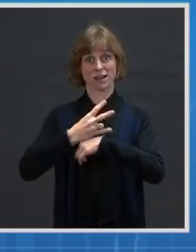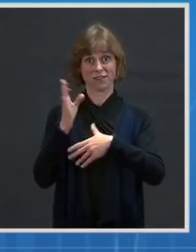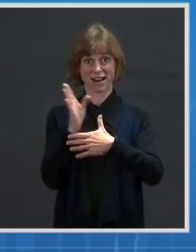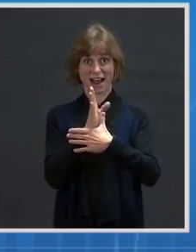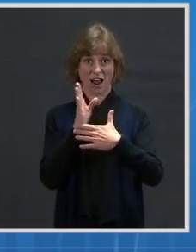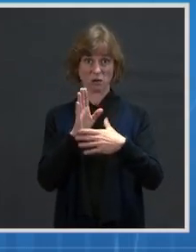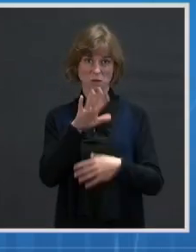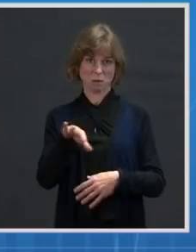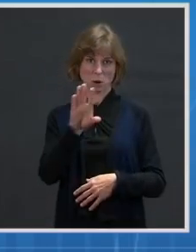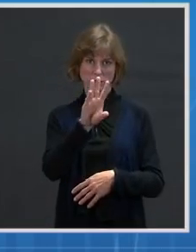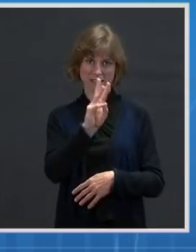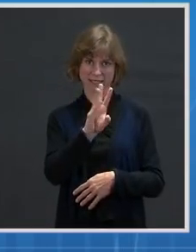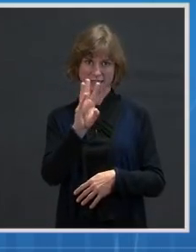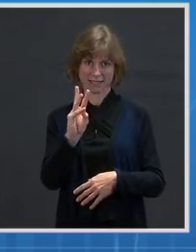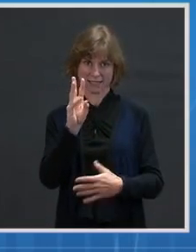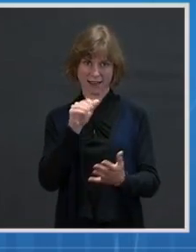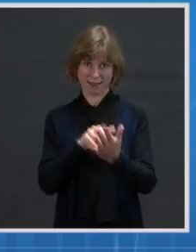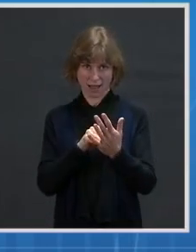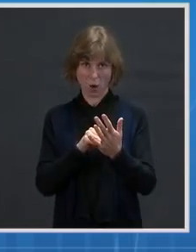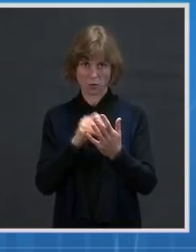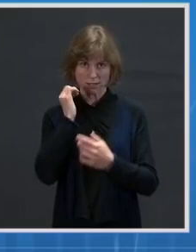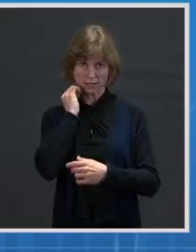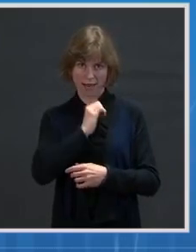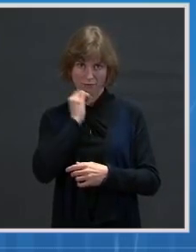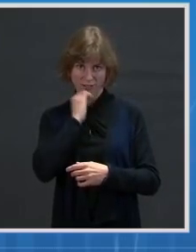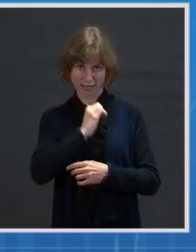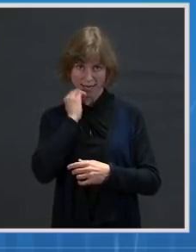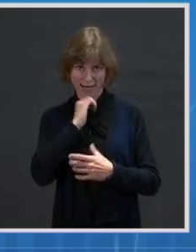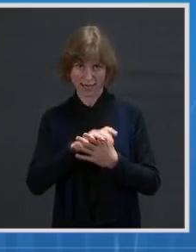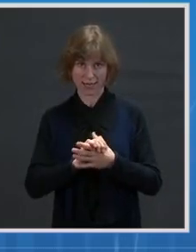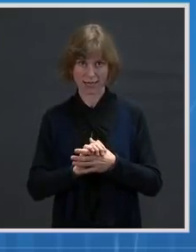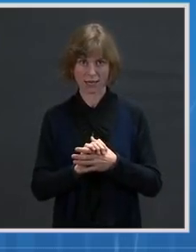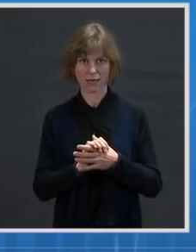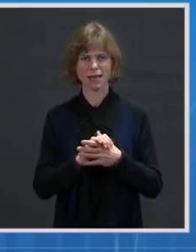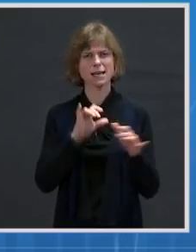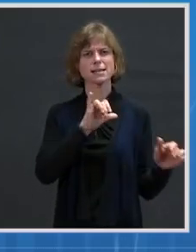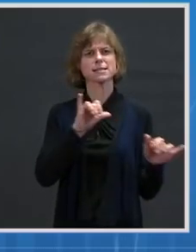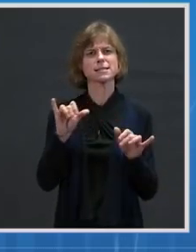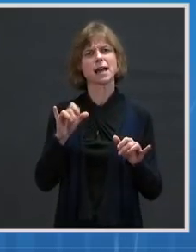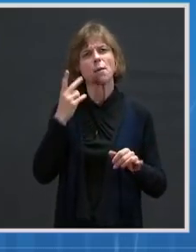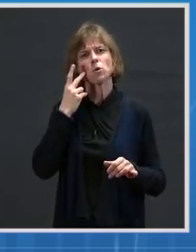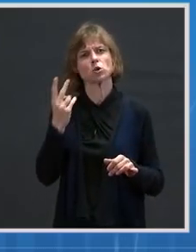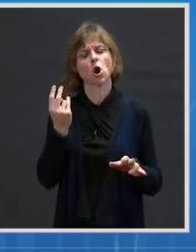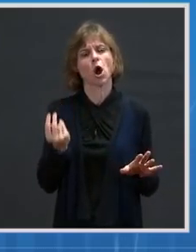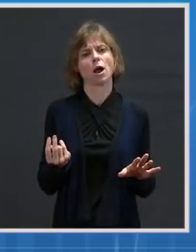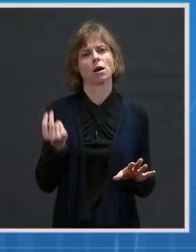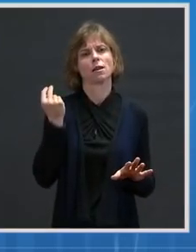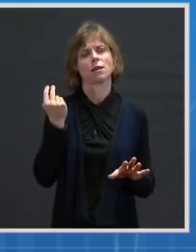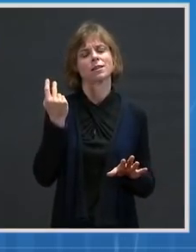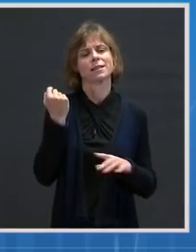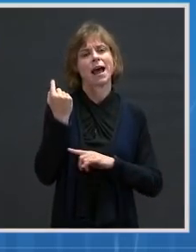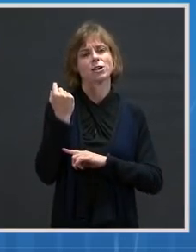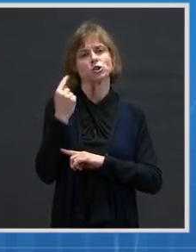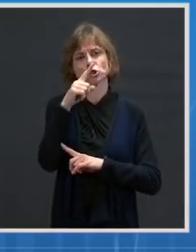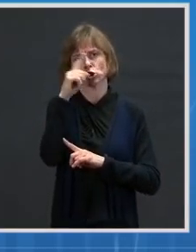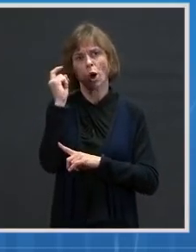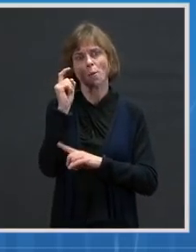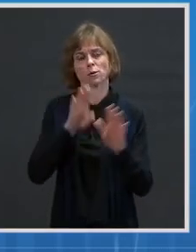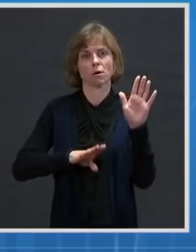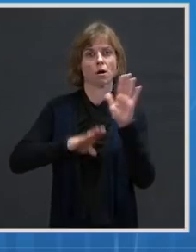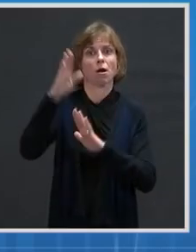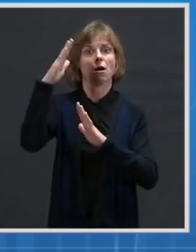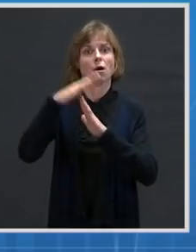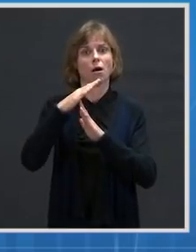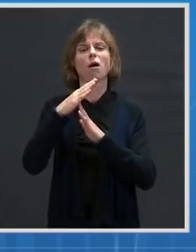approximately 66,000 cases per day, is similar to that seen during last summer's peak. Cases remain